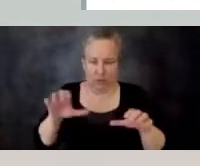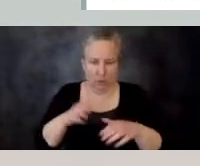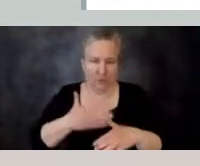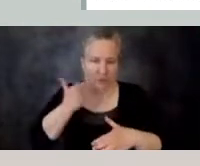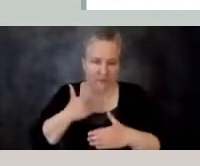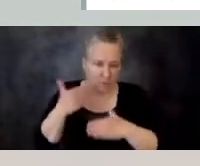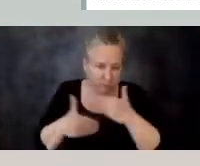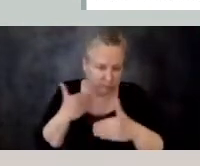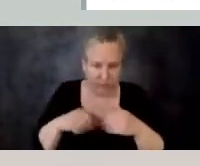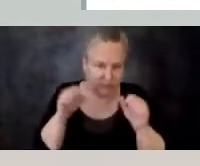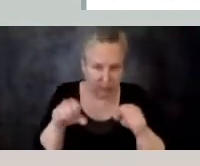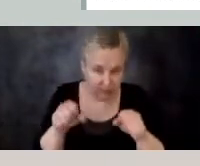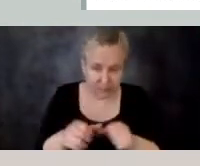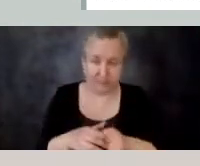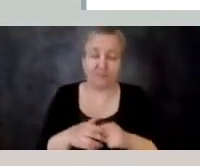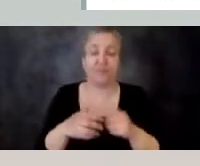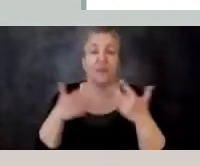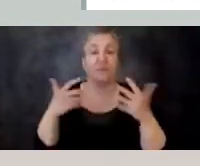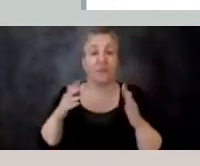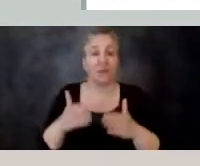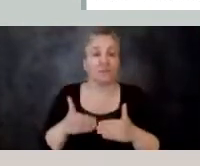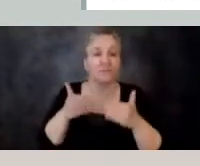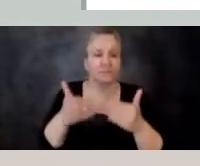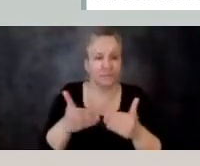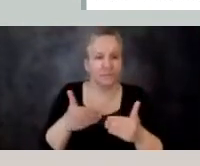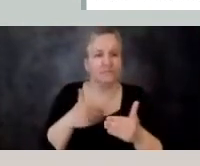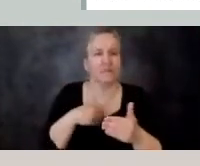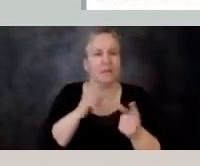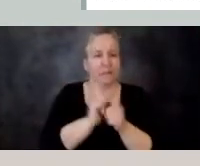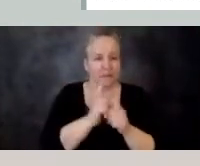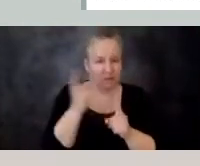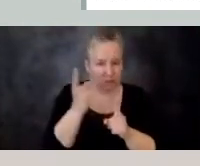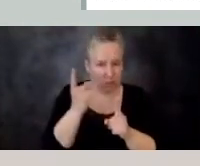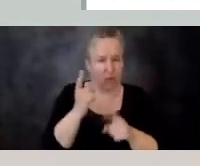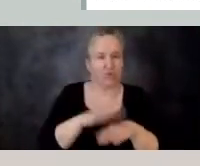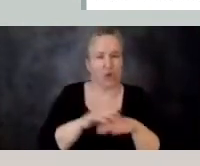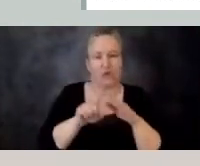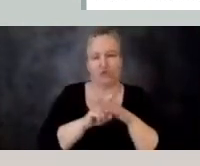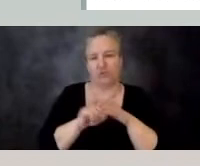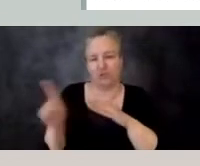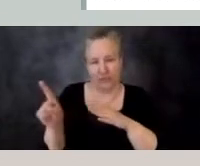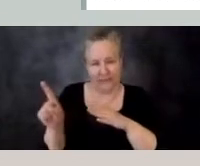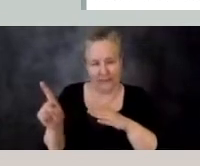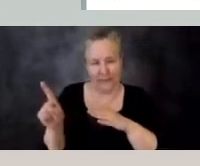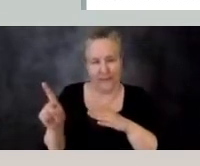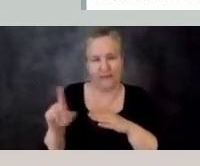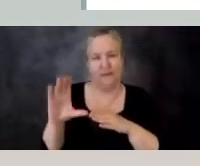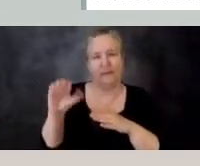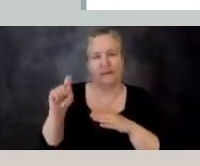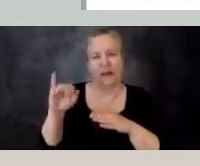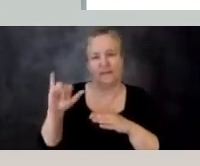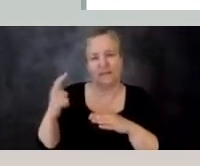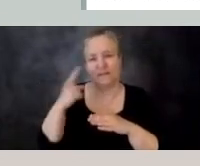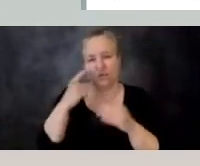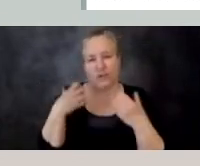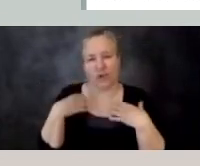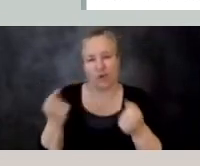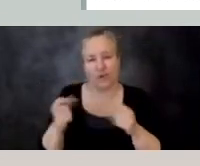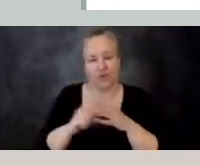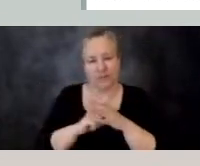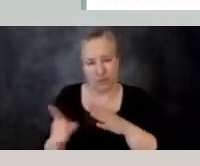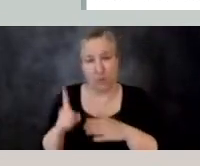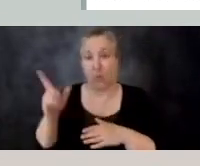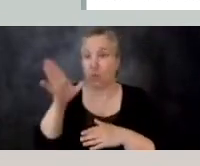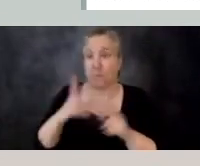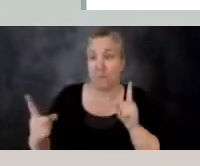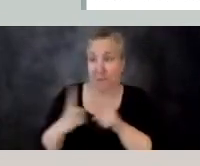from there, I met someone when I went on a retreat, a casting for recovery retreat. I met a woman who told me about all these